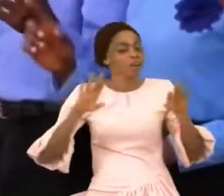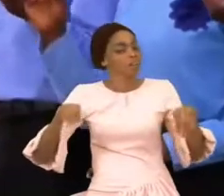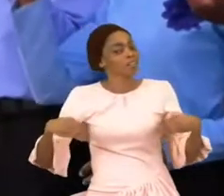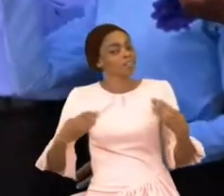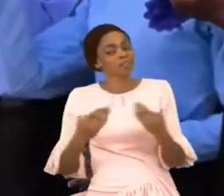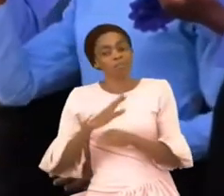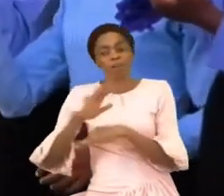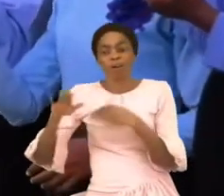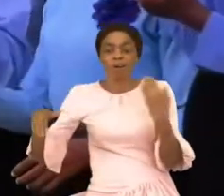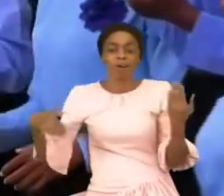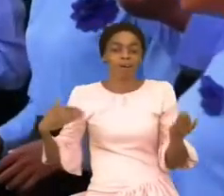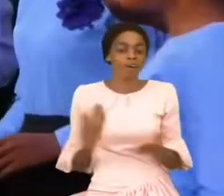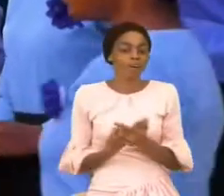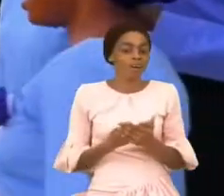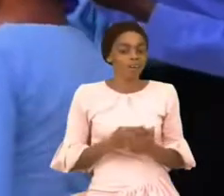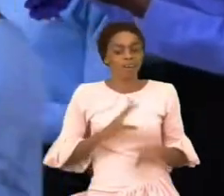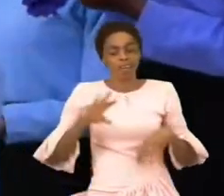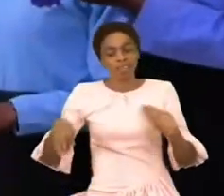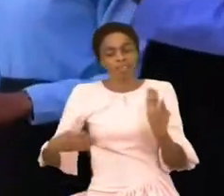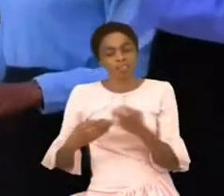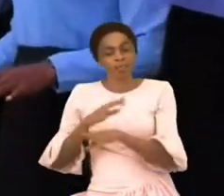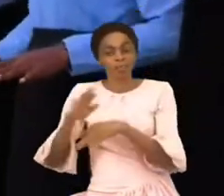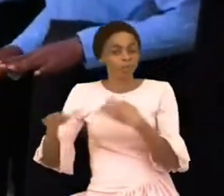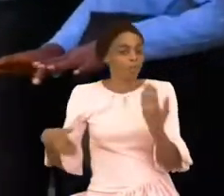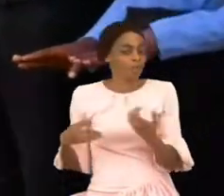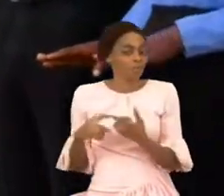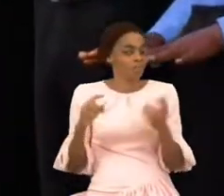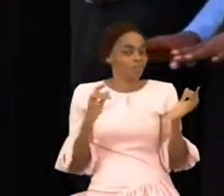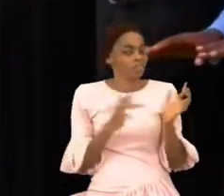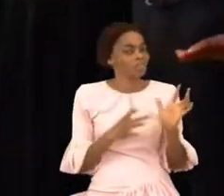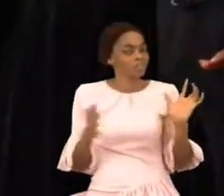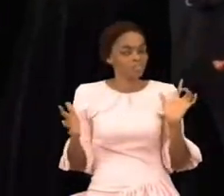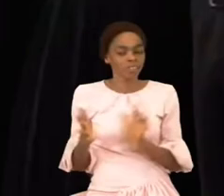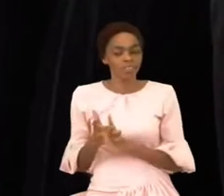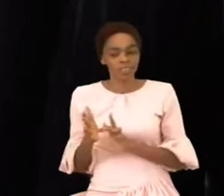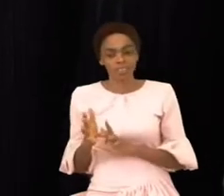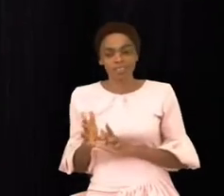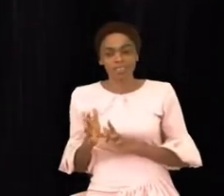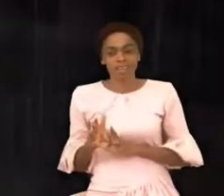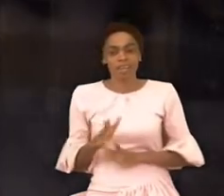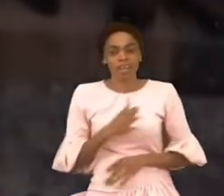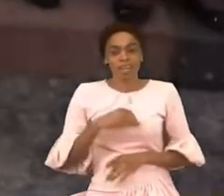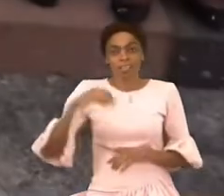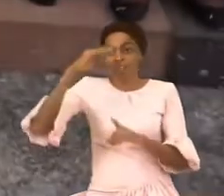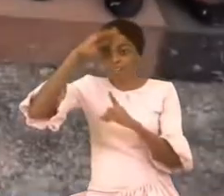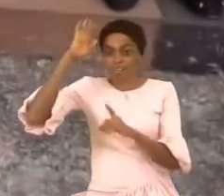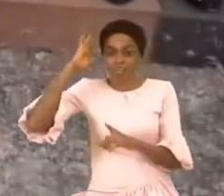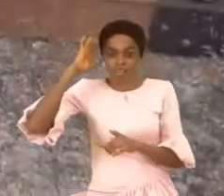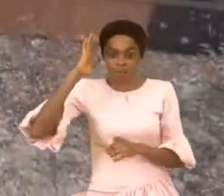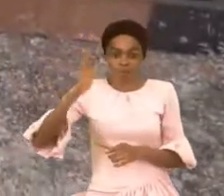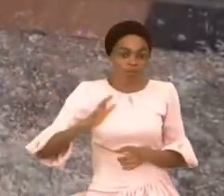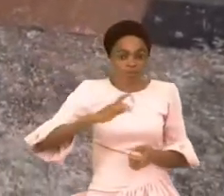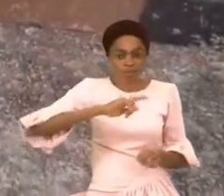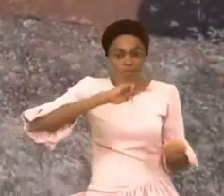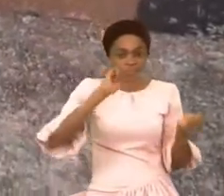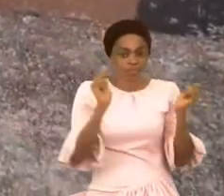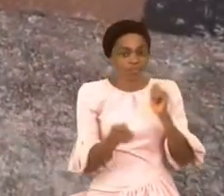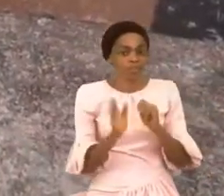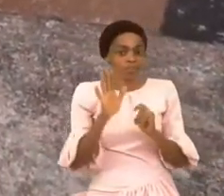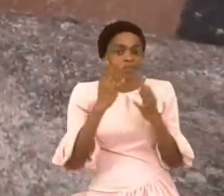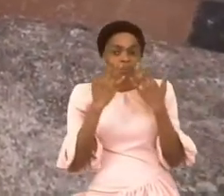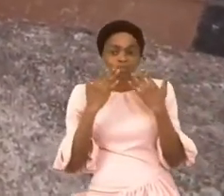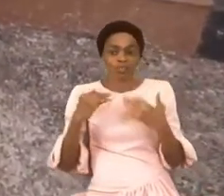to Jesus. And he will turn your sorrows into